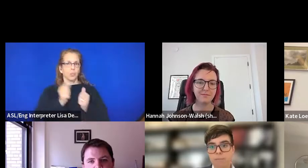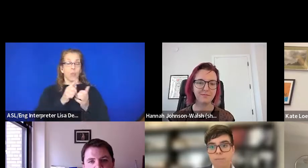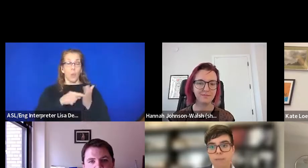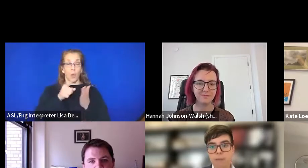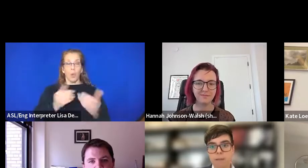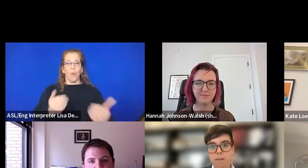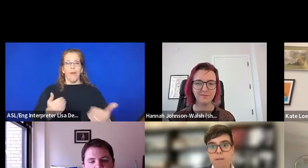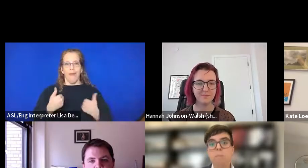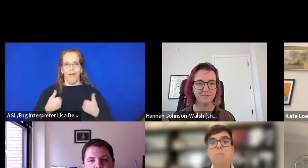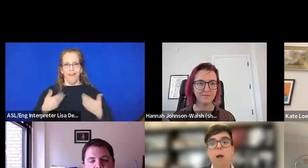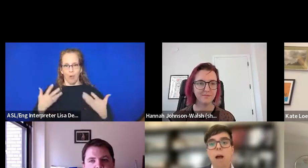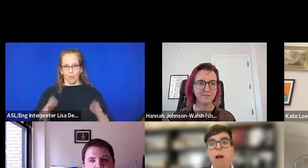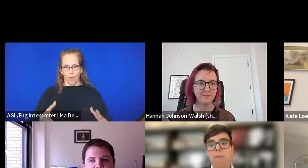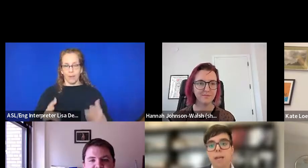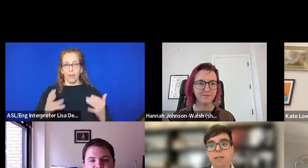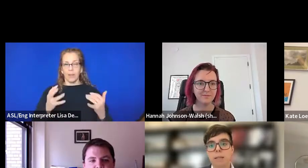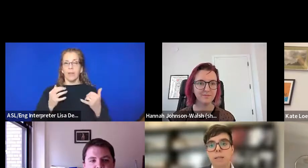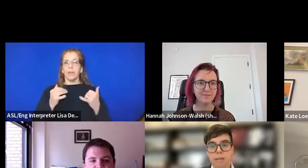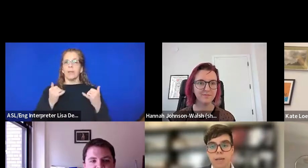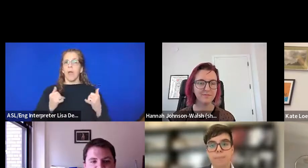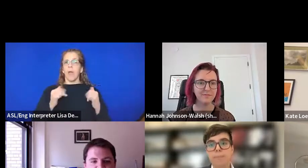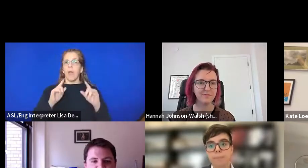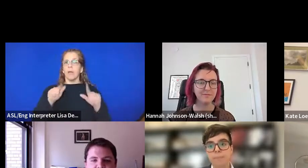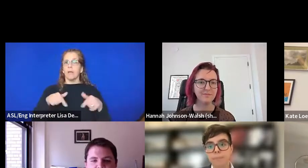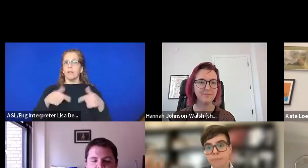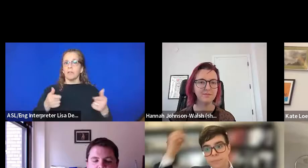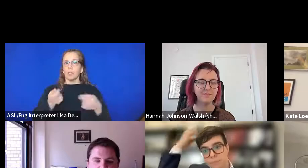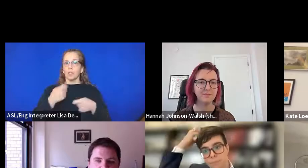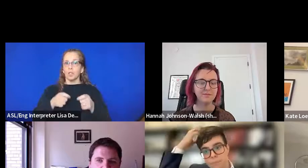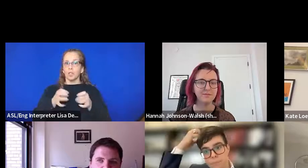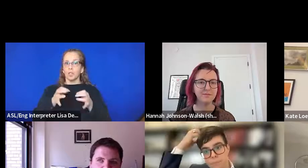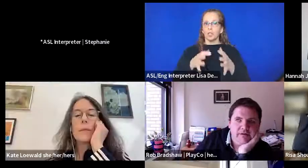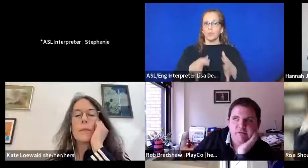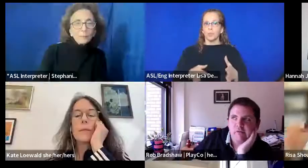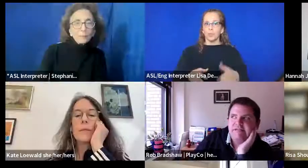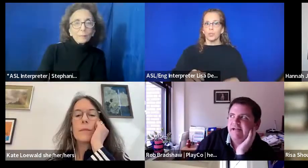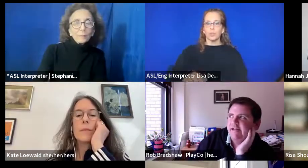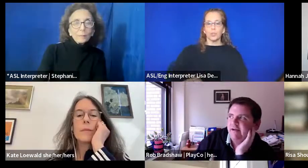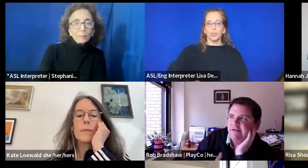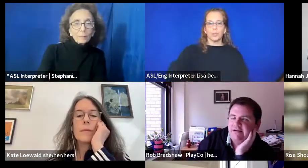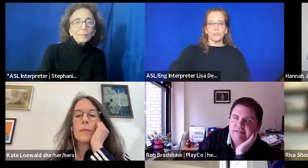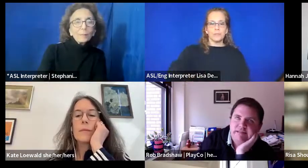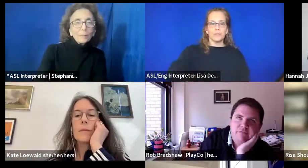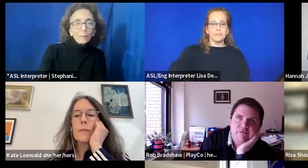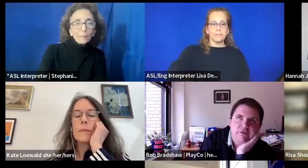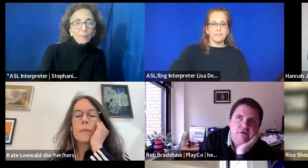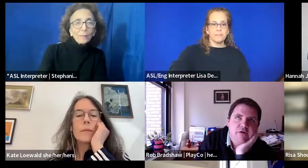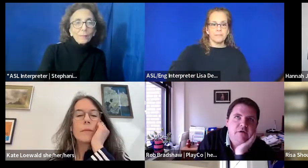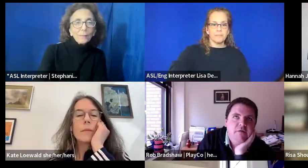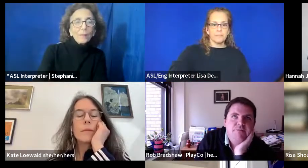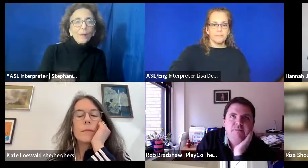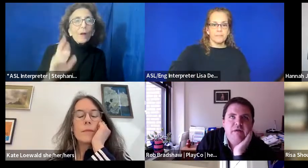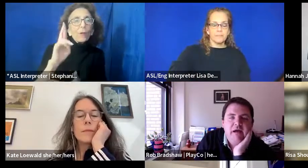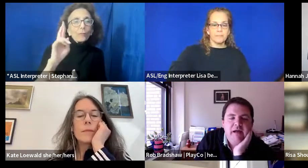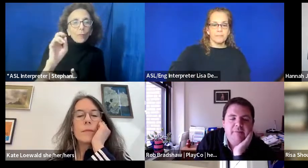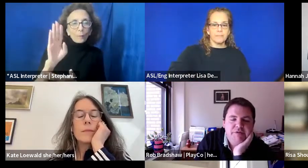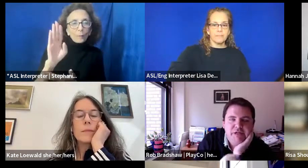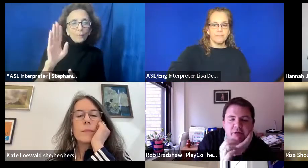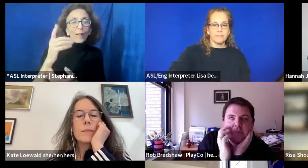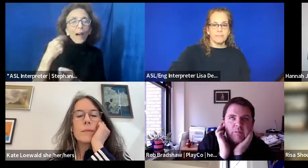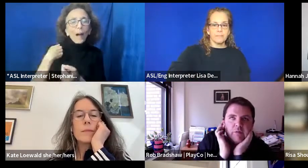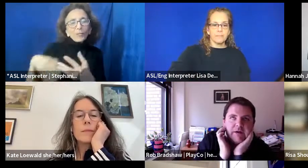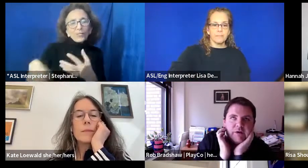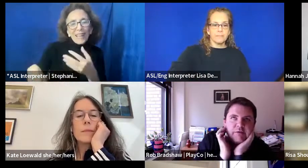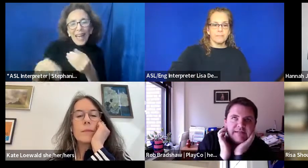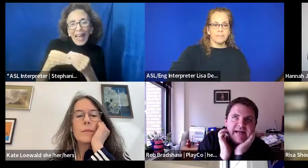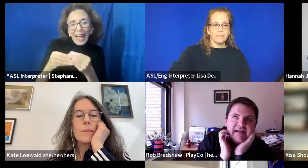have. Rob, I'll just take that what everyone's saying a step further, and